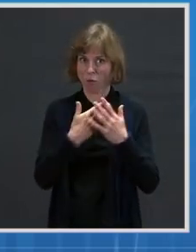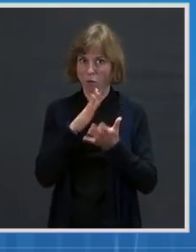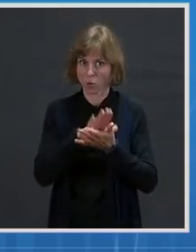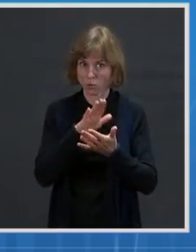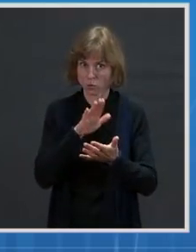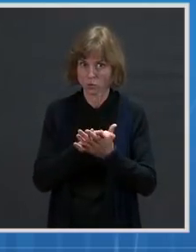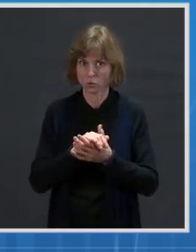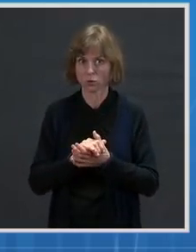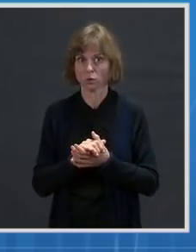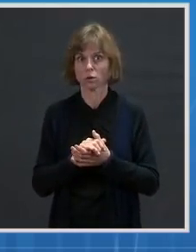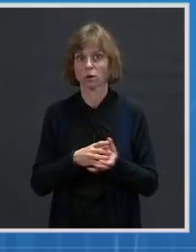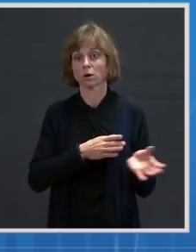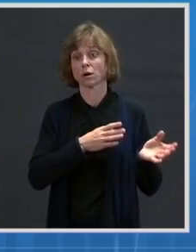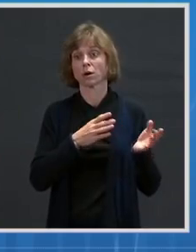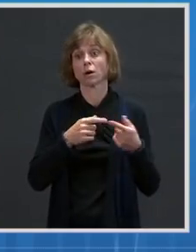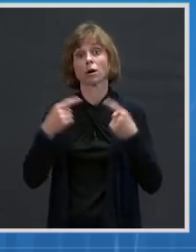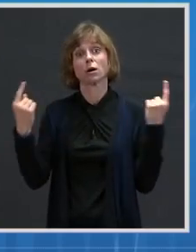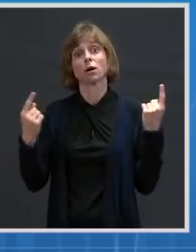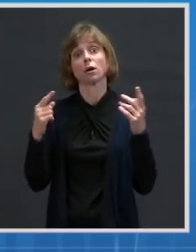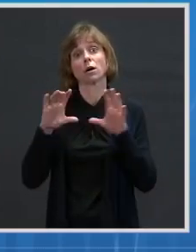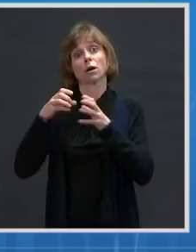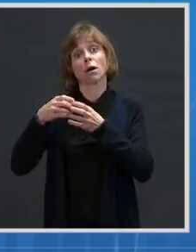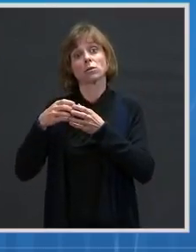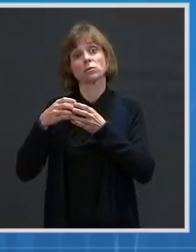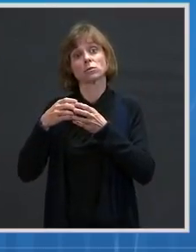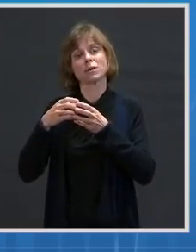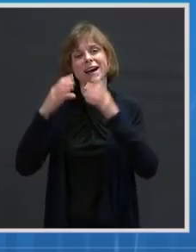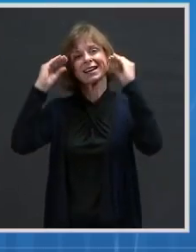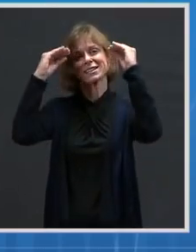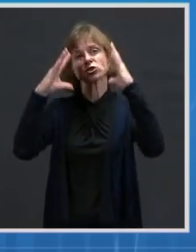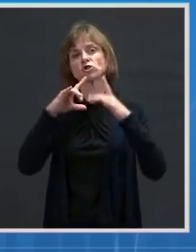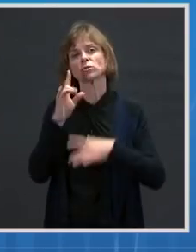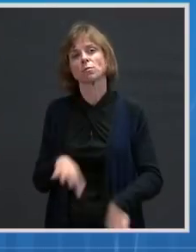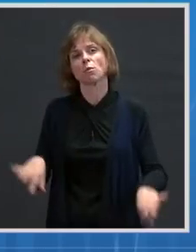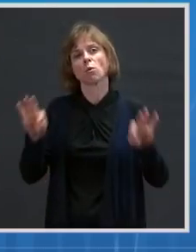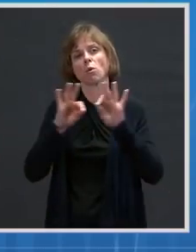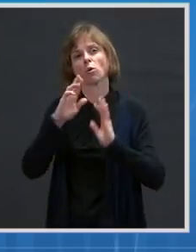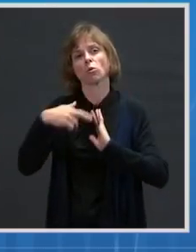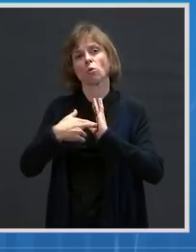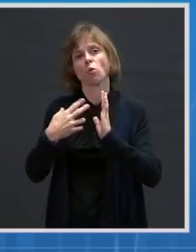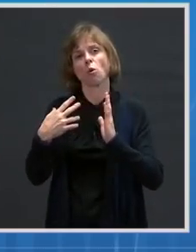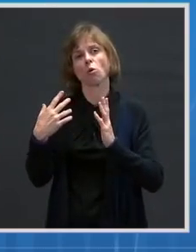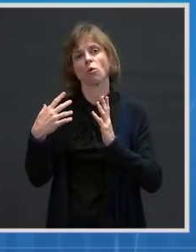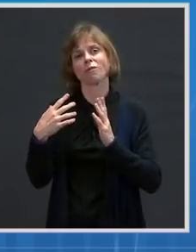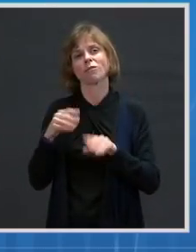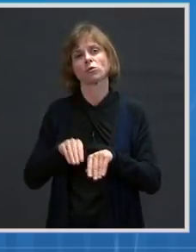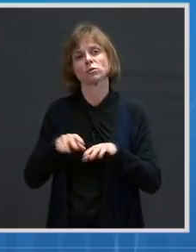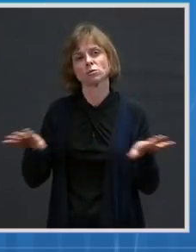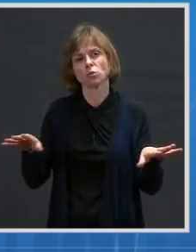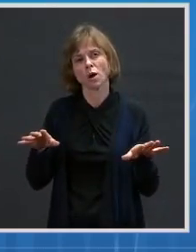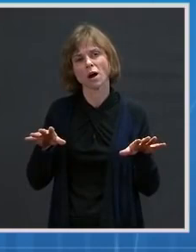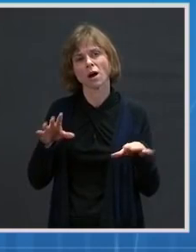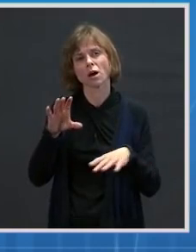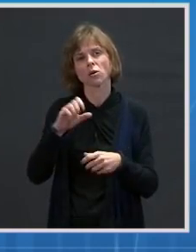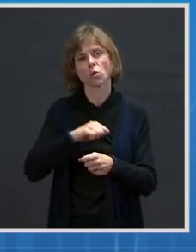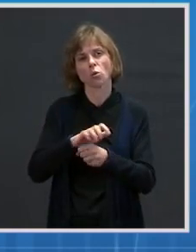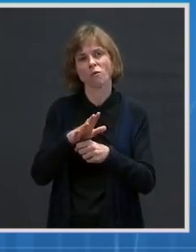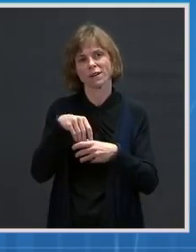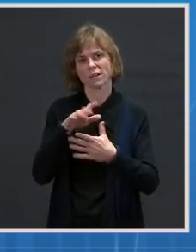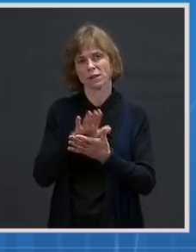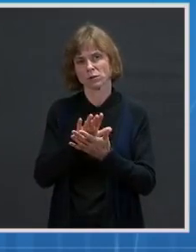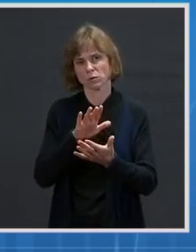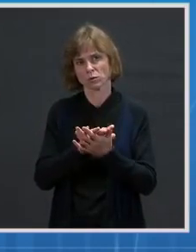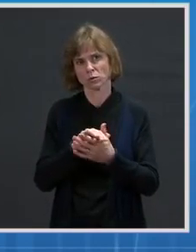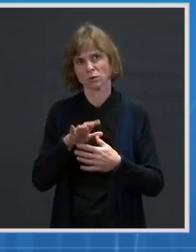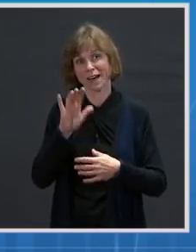9 clusters, educators played an important role in the spread of COVID-19 in the schools. COVID-19 spread